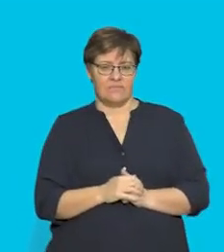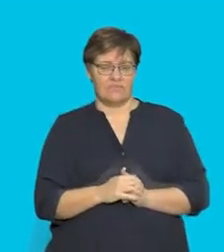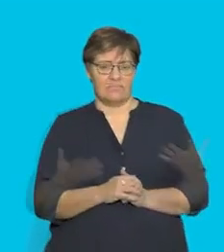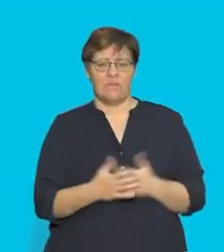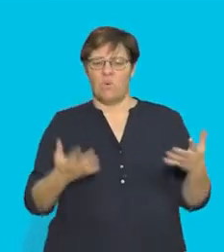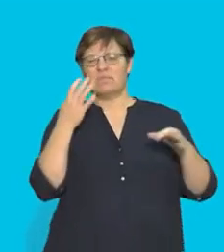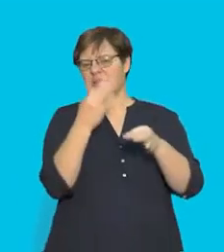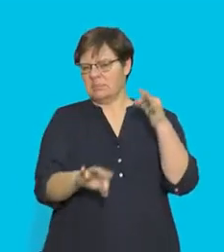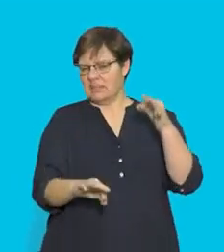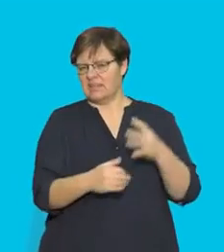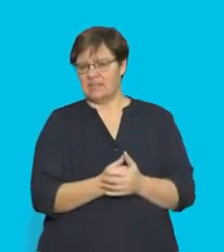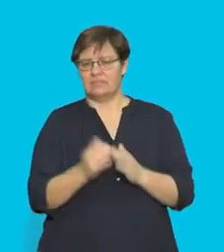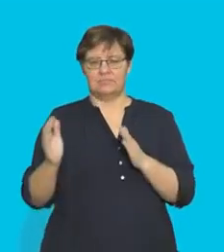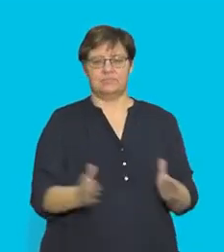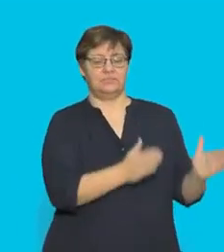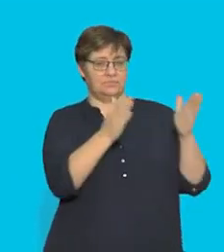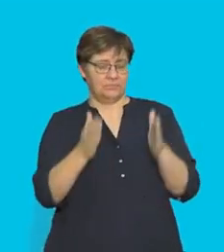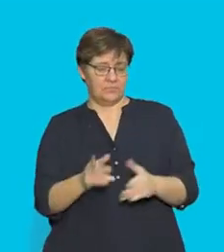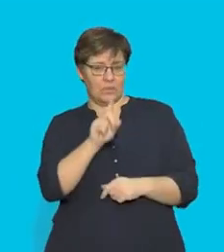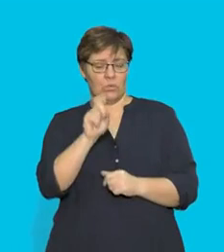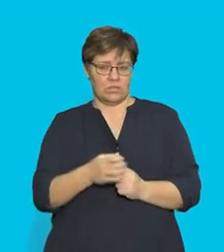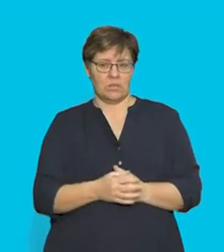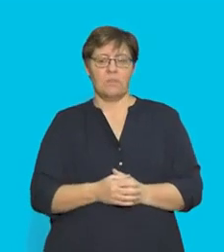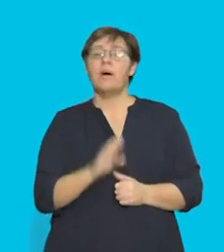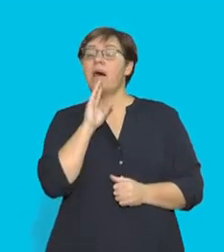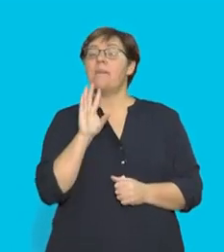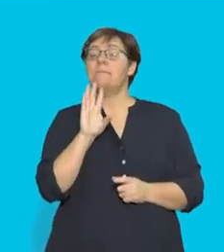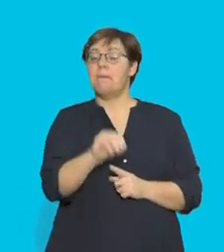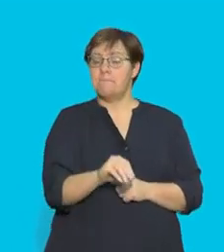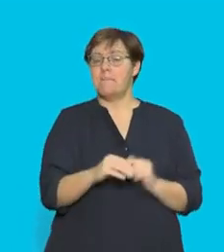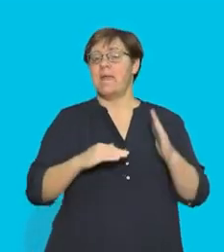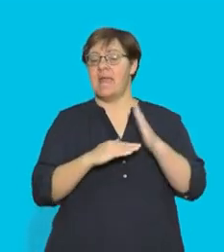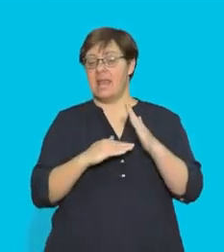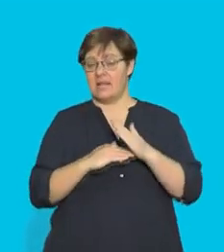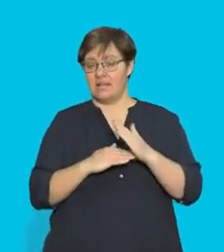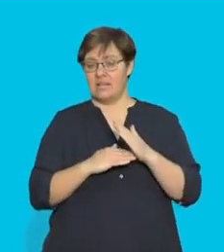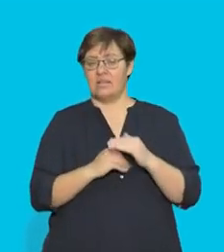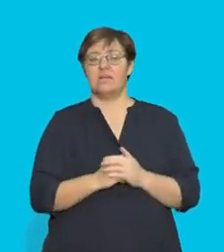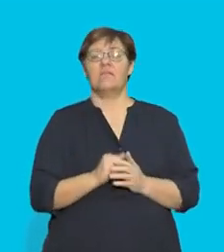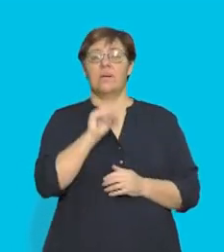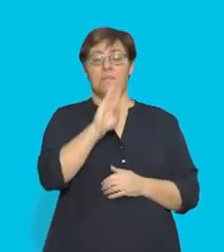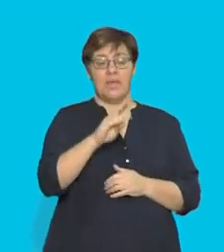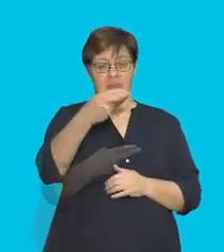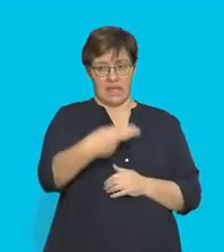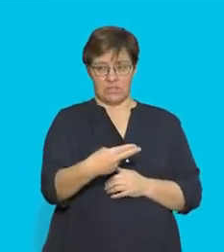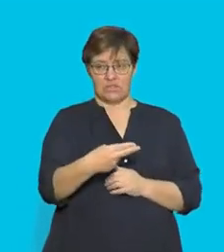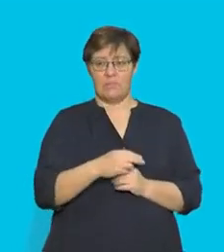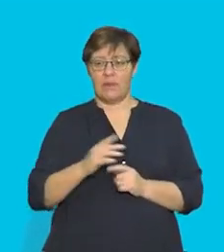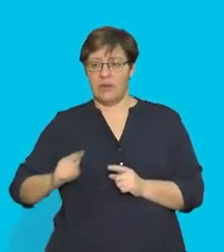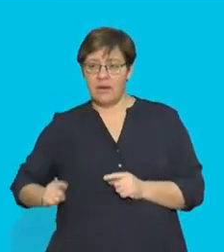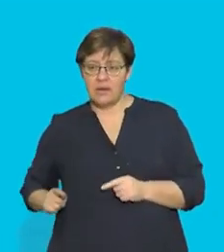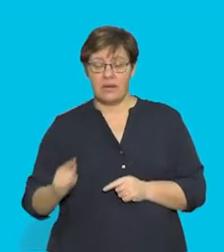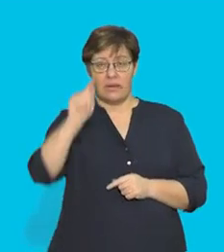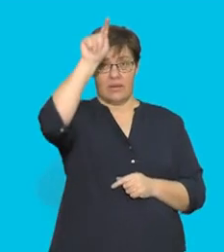Okay, that should have been simple enough. Let's go to our next question. Now they've asked us to find the angle between BH, which is this line